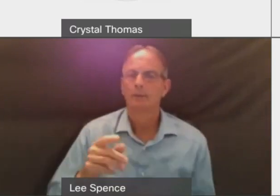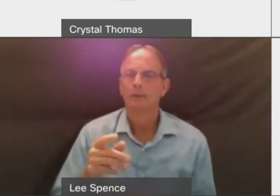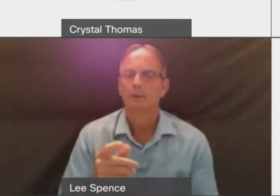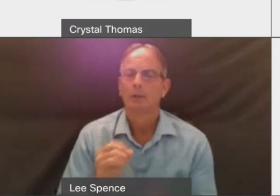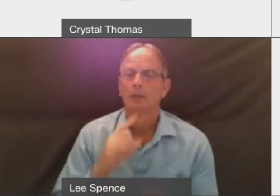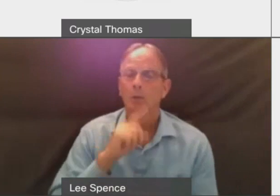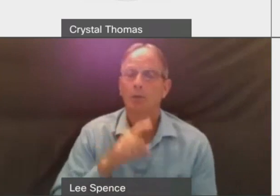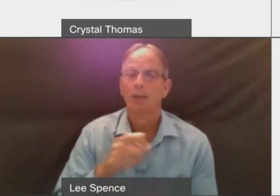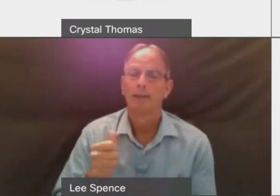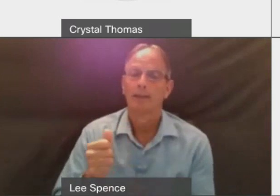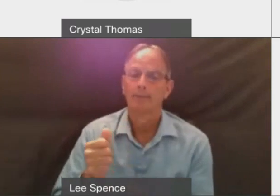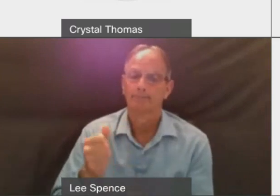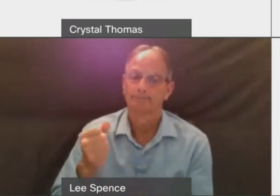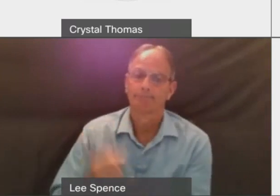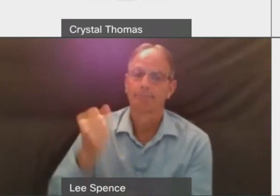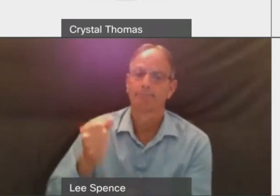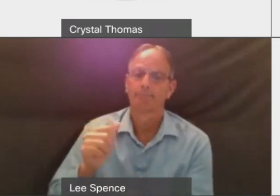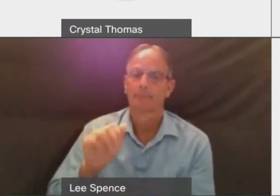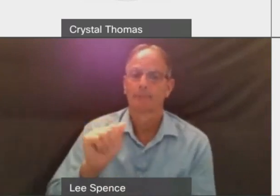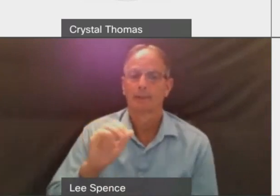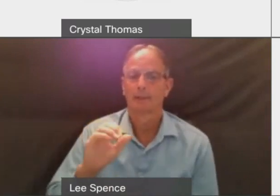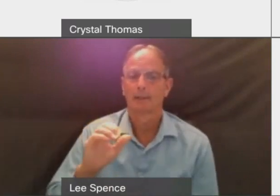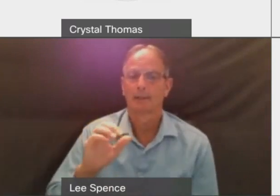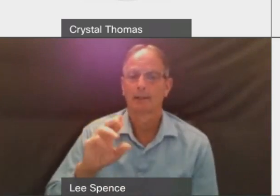the accreditation is that